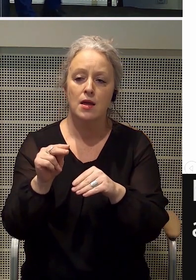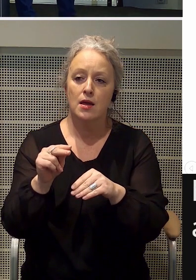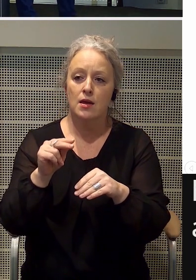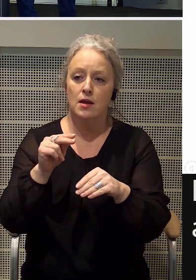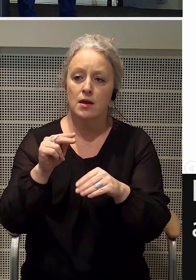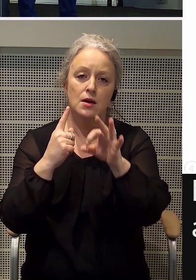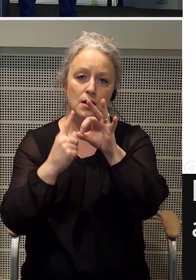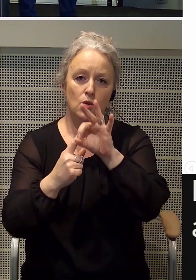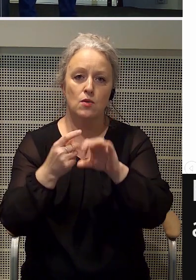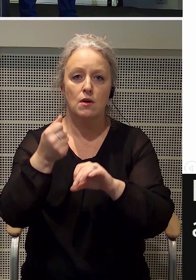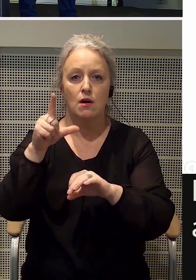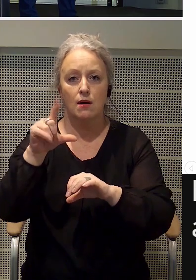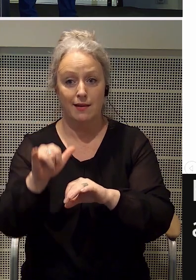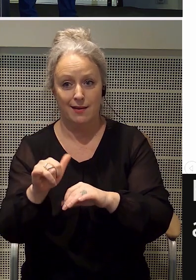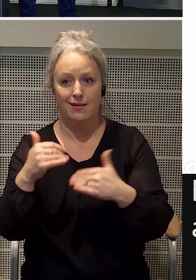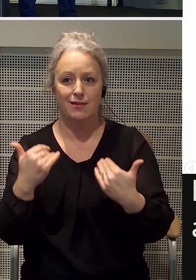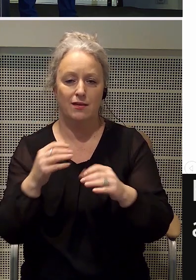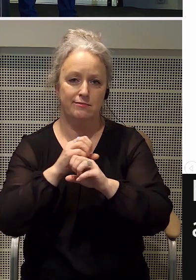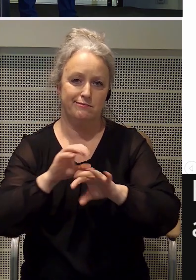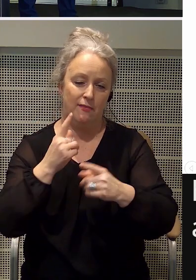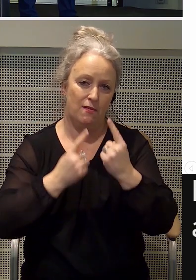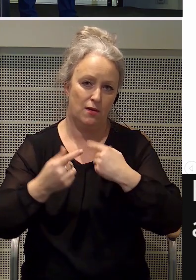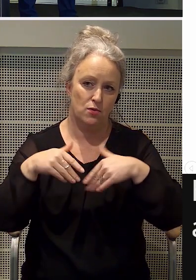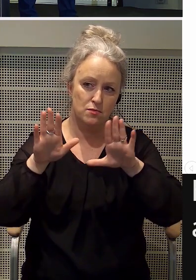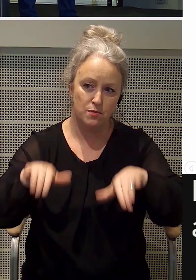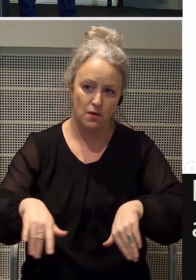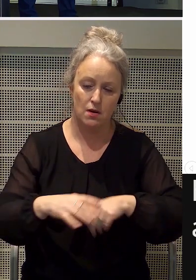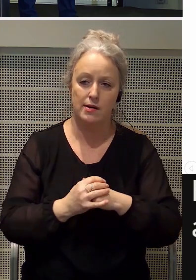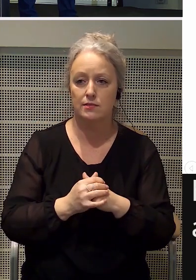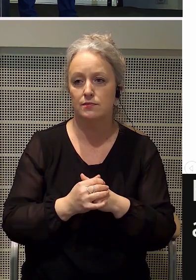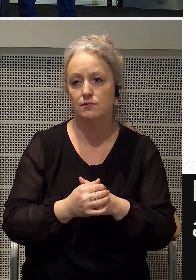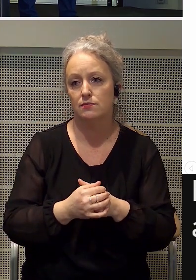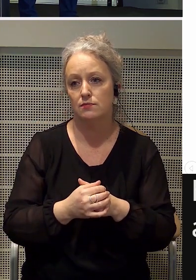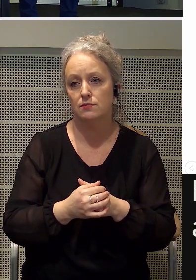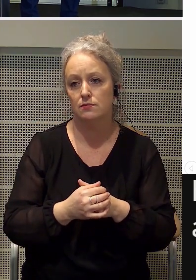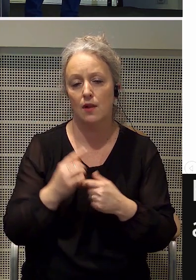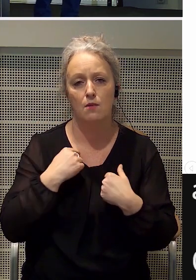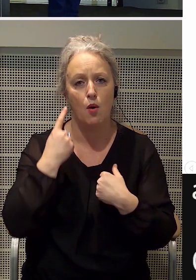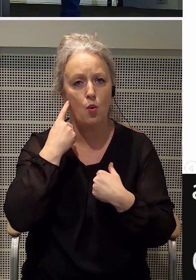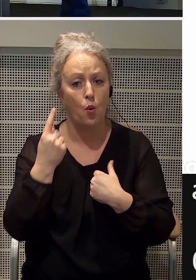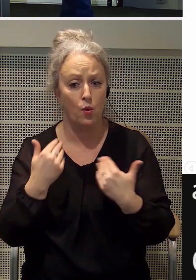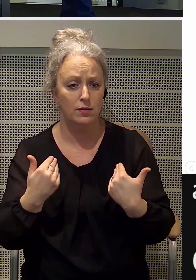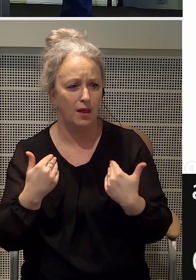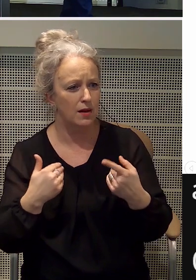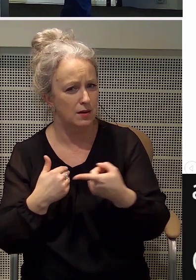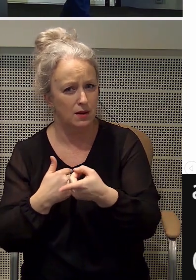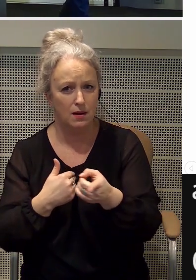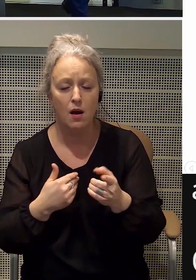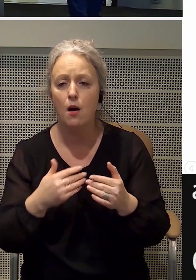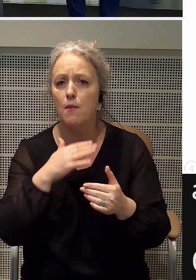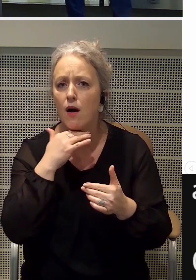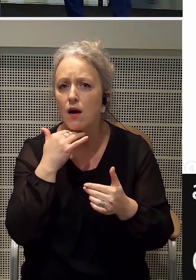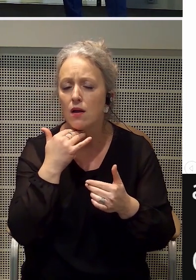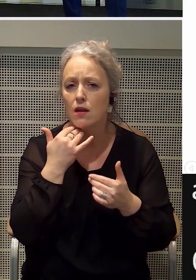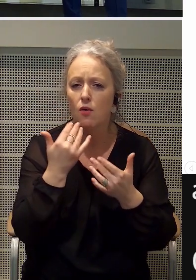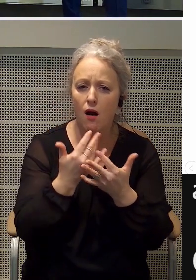have a look at the quality of life. So this is the premises for evaluating cost effectiveness. We have also